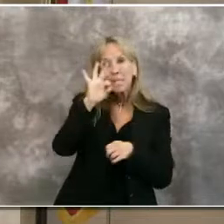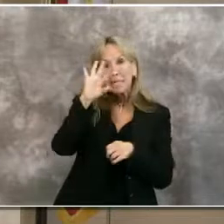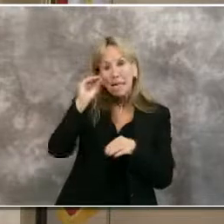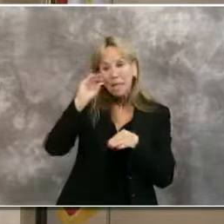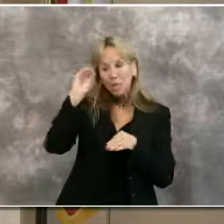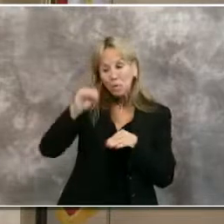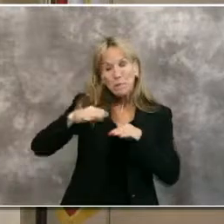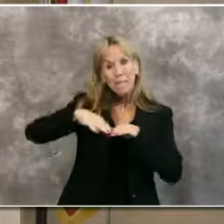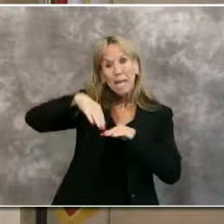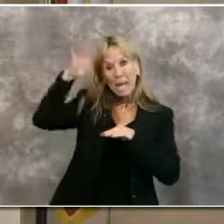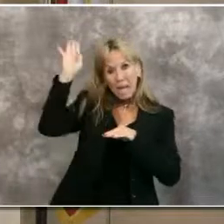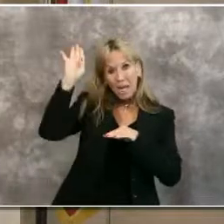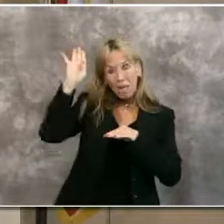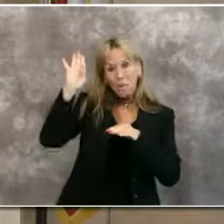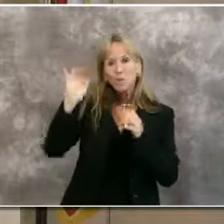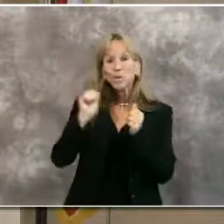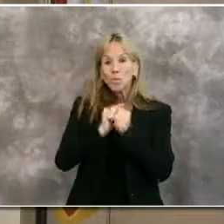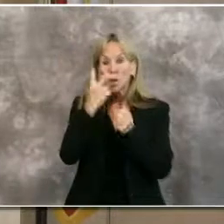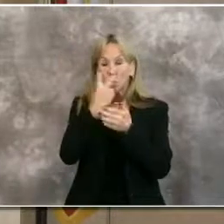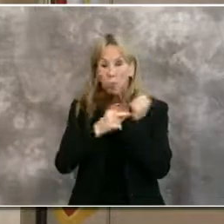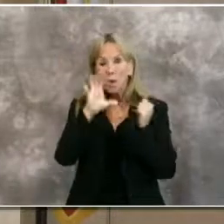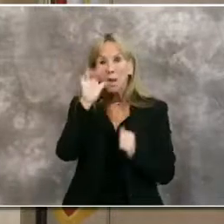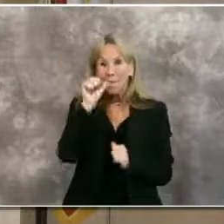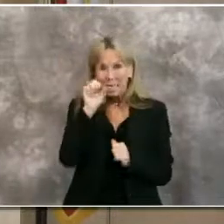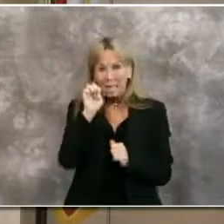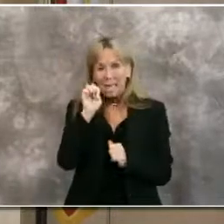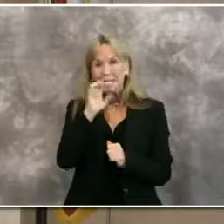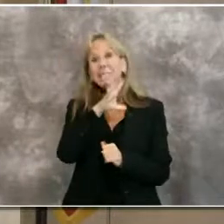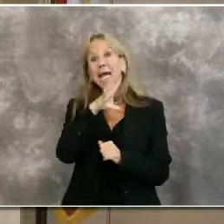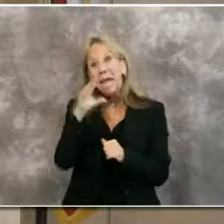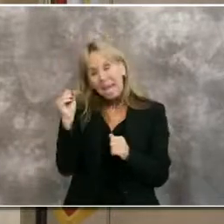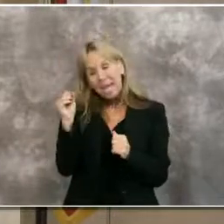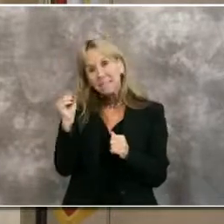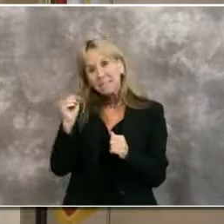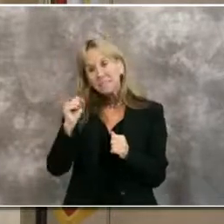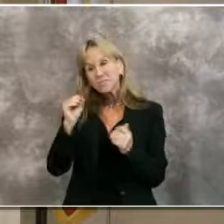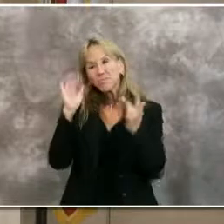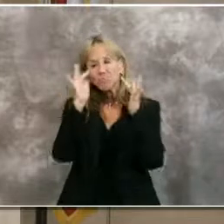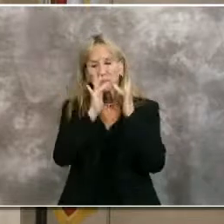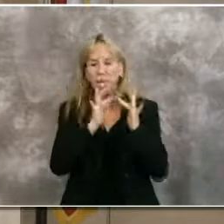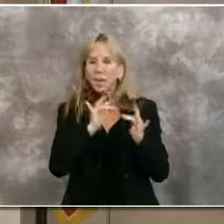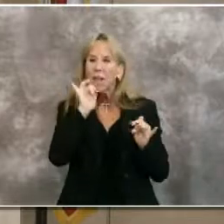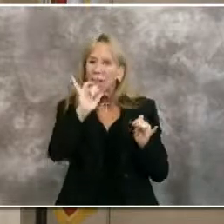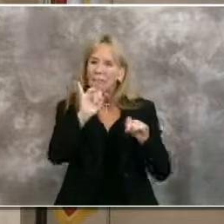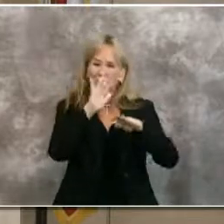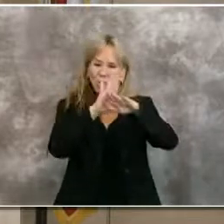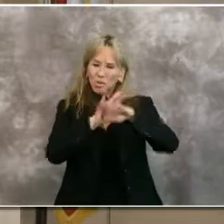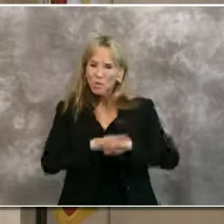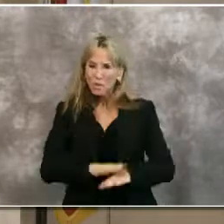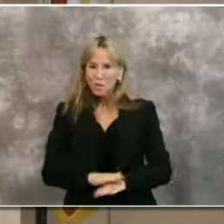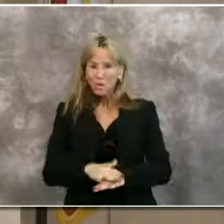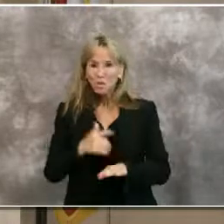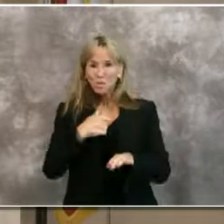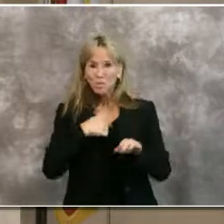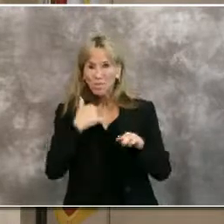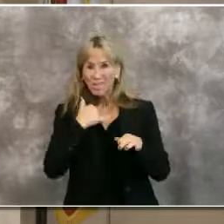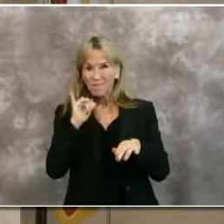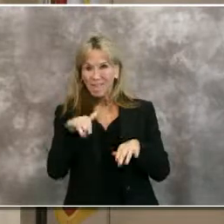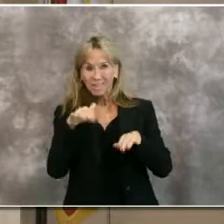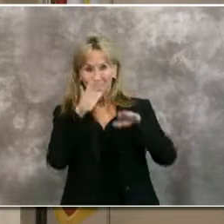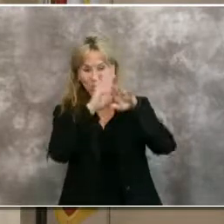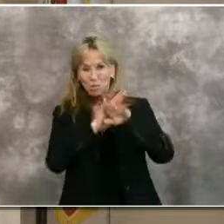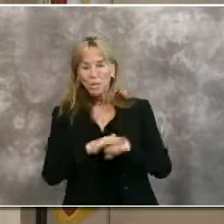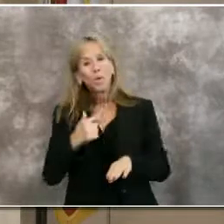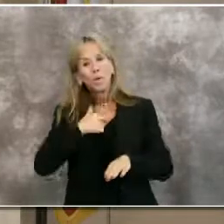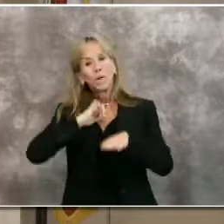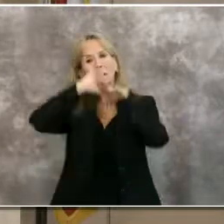case investigation and contact. The triggers are metrics that have been developed